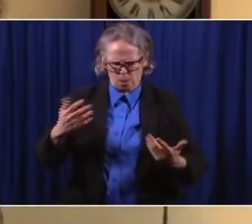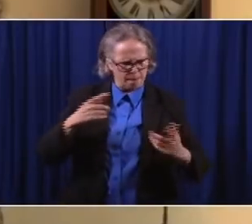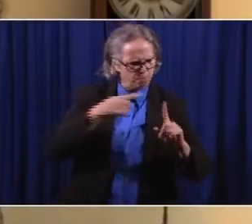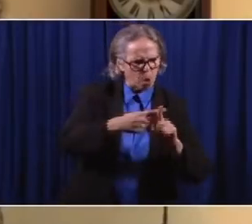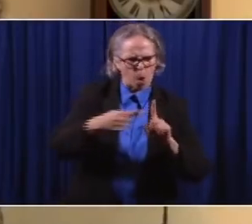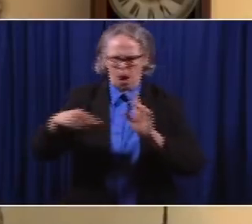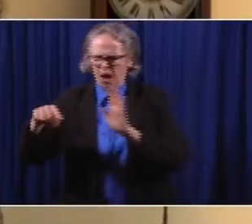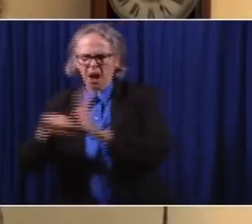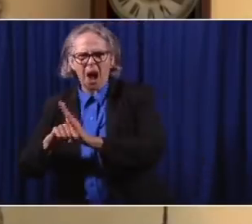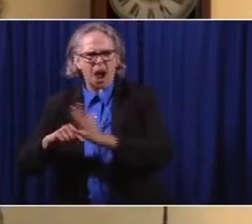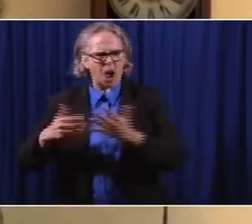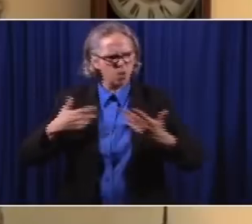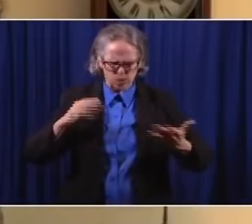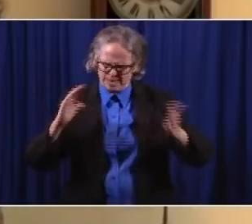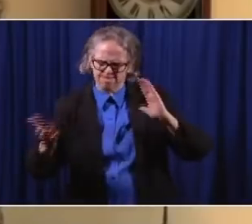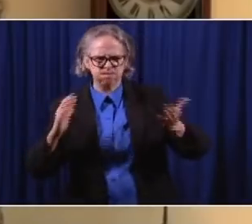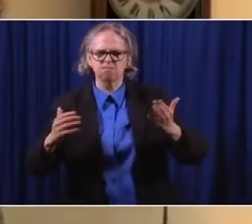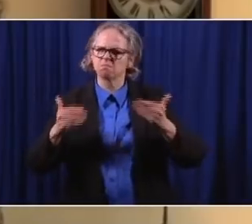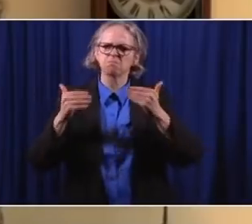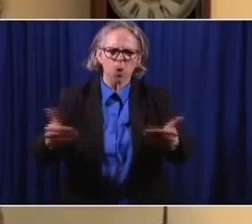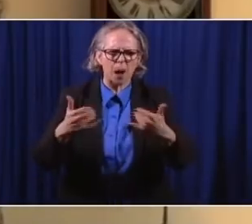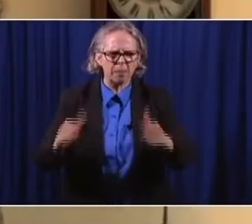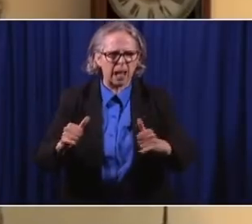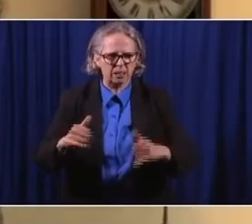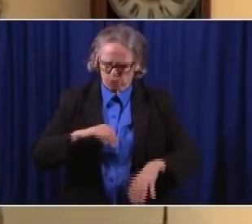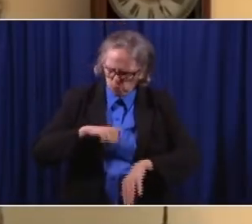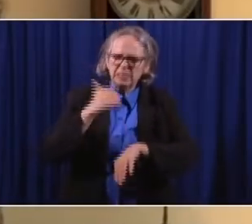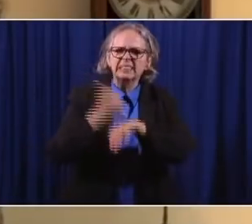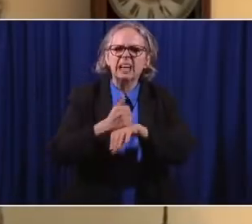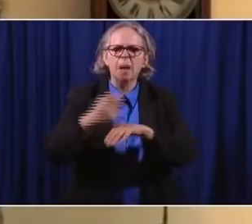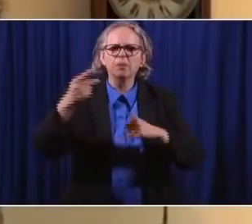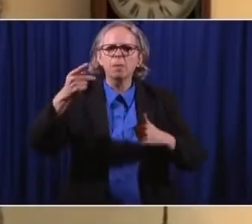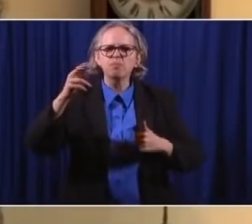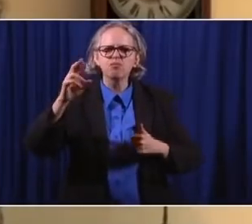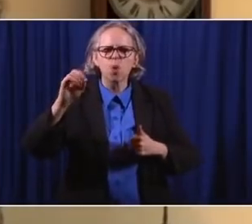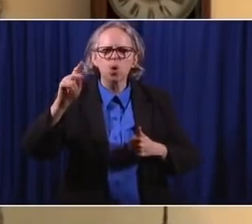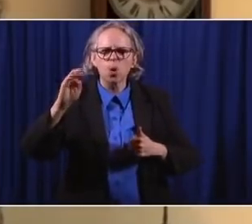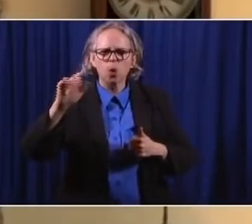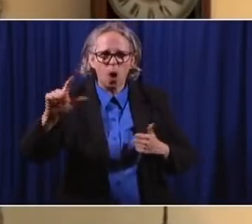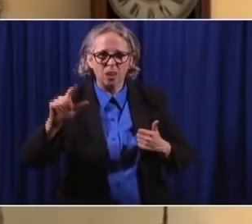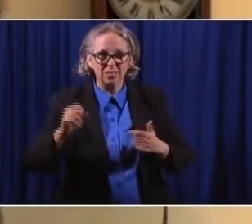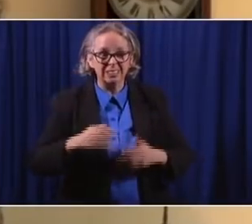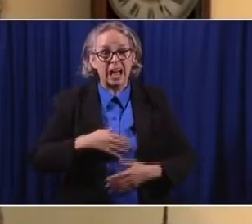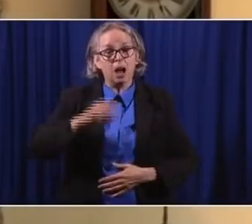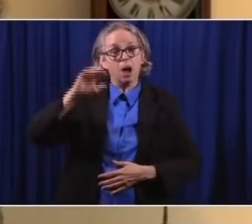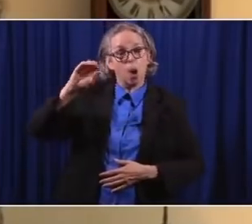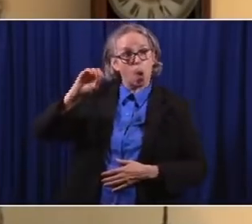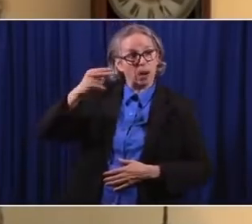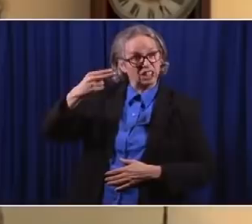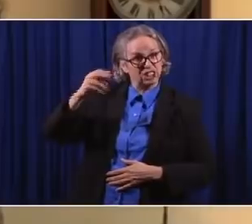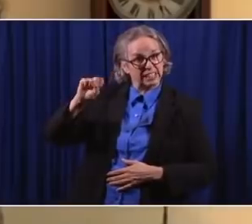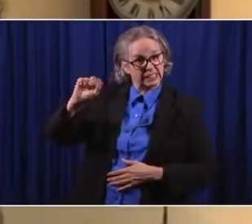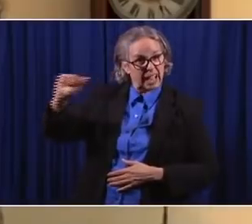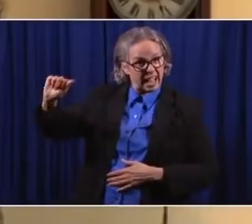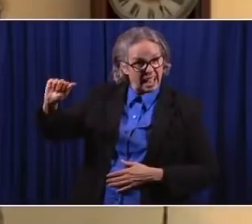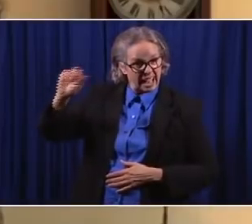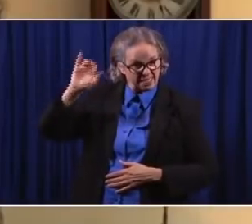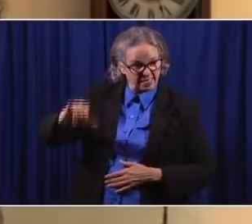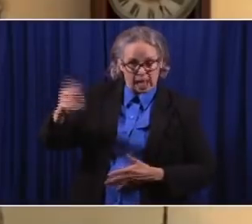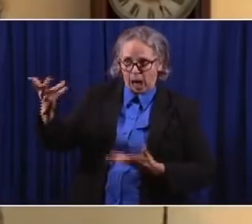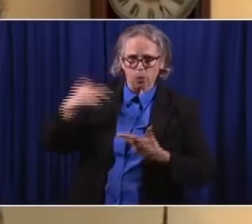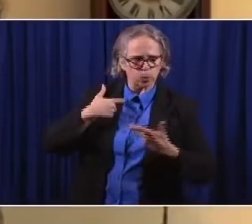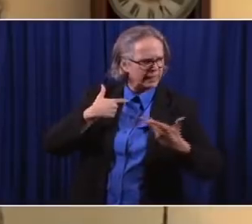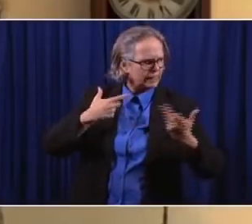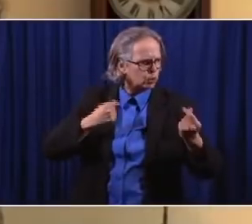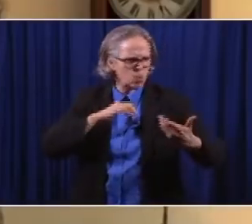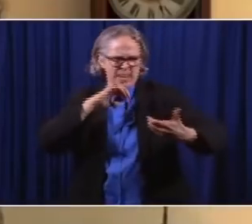up the protocol. And then we worked with the Ohio High School Athletic Association to come up with how this was going to be policed, quote